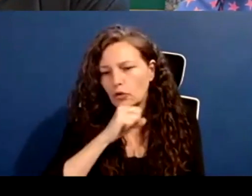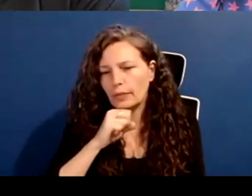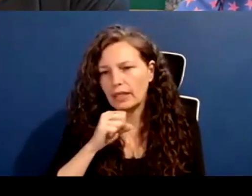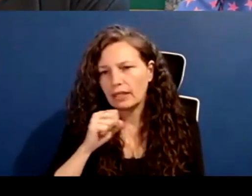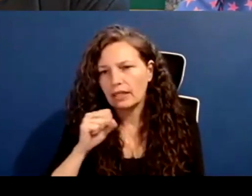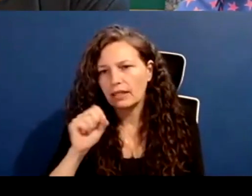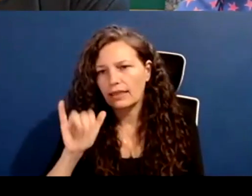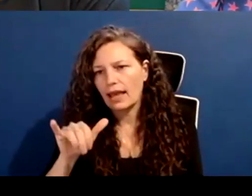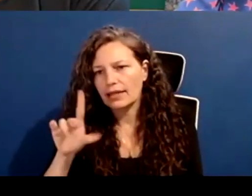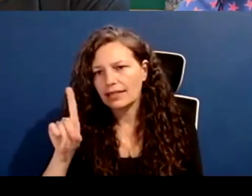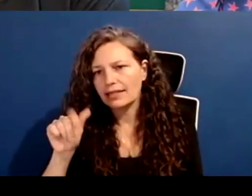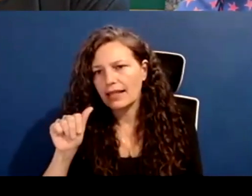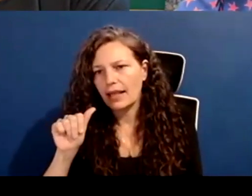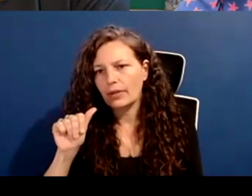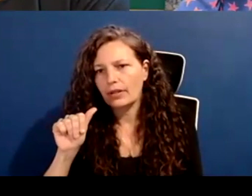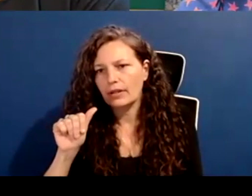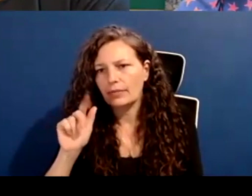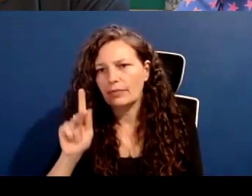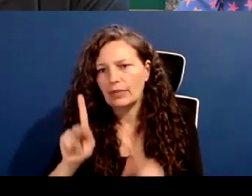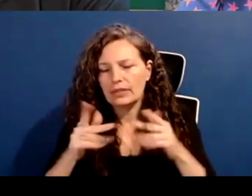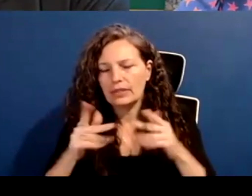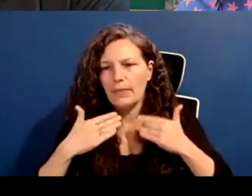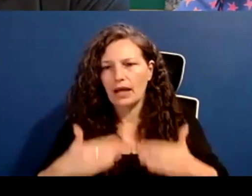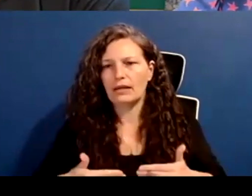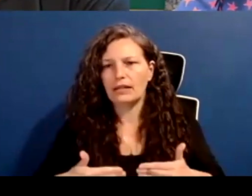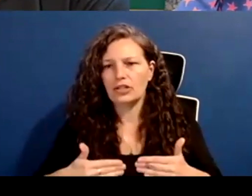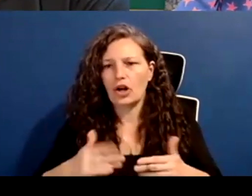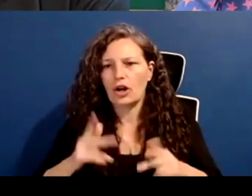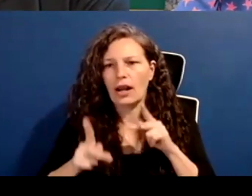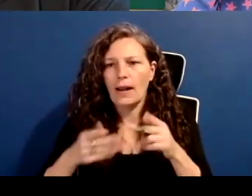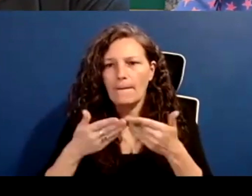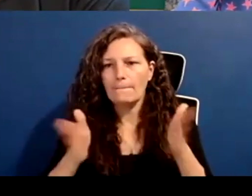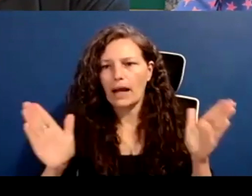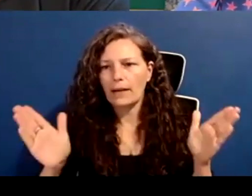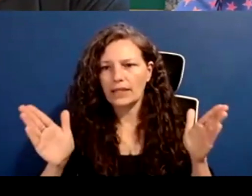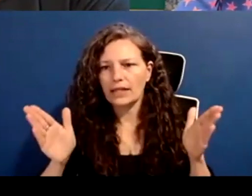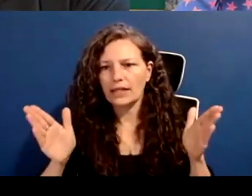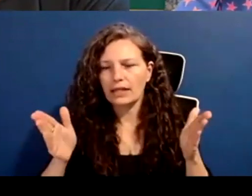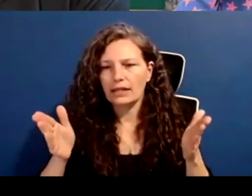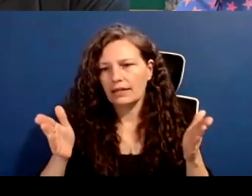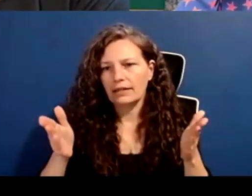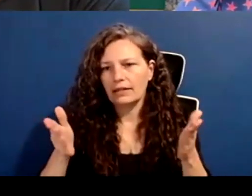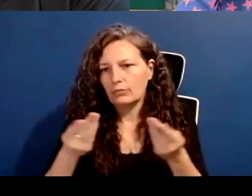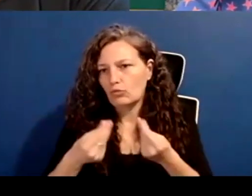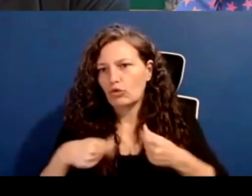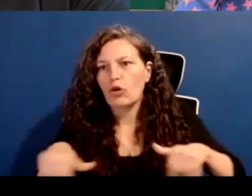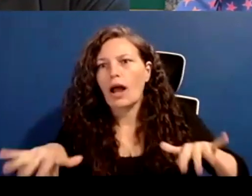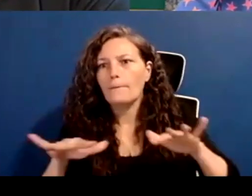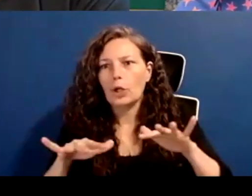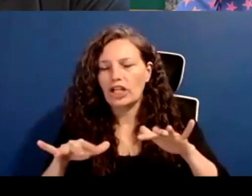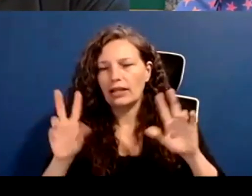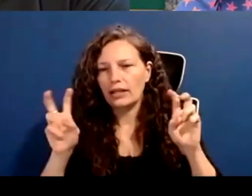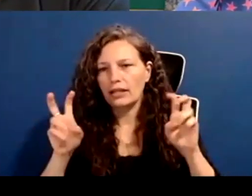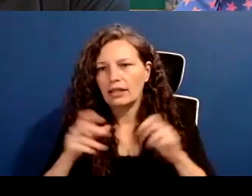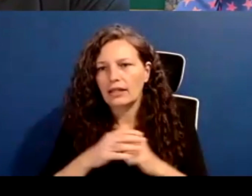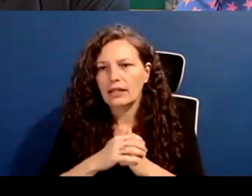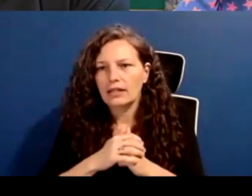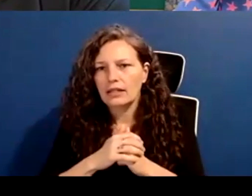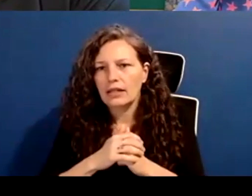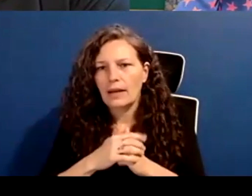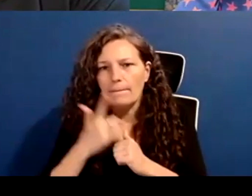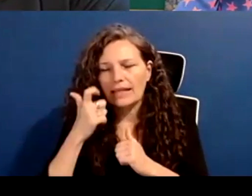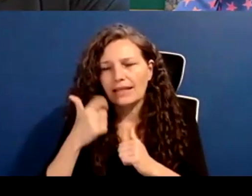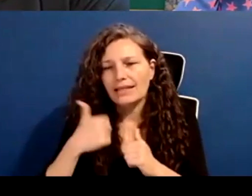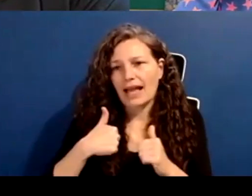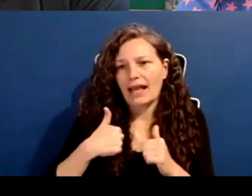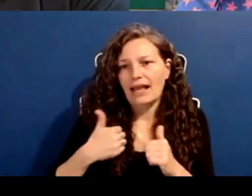disabled people's bodies are public property, and that because I have faith and obviously you don't, I'm going